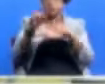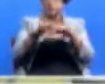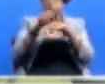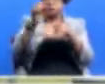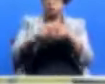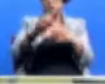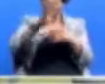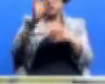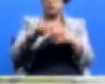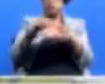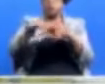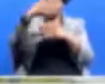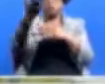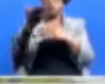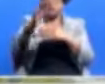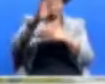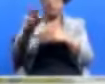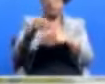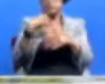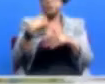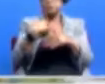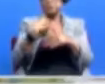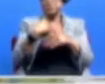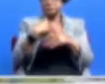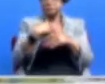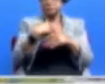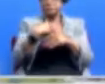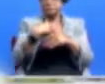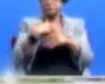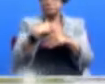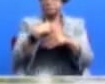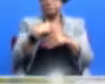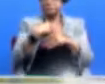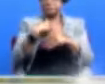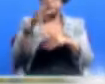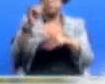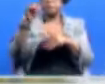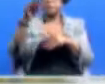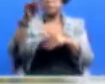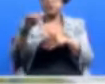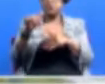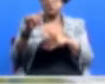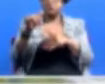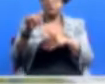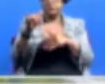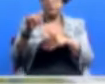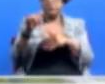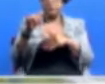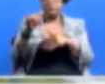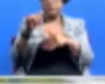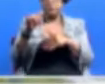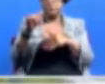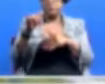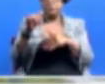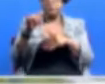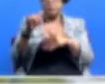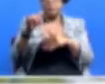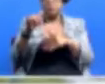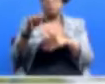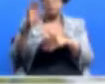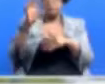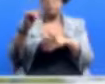Then from outside Africa, we'll be having athletes from Germany. We have also from Great Britain,